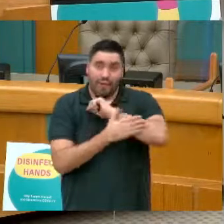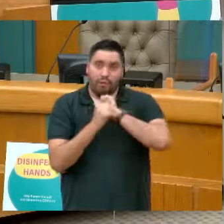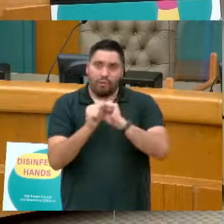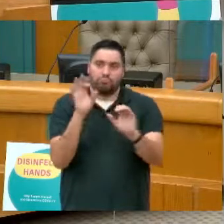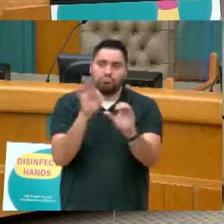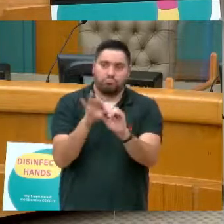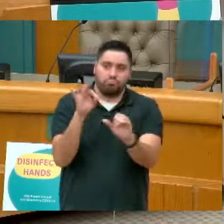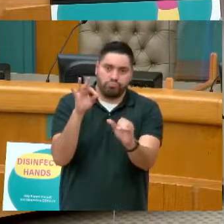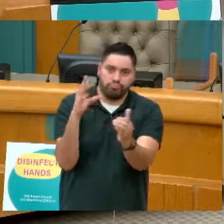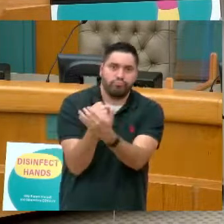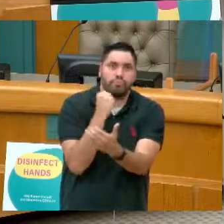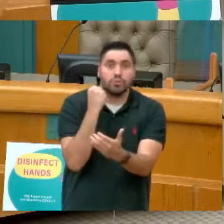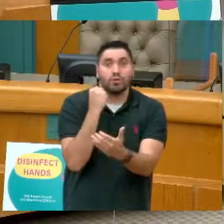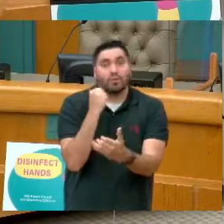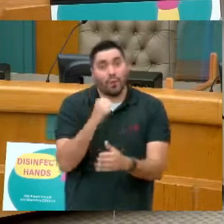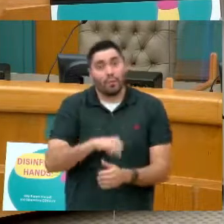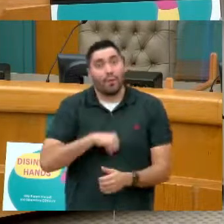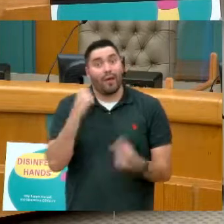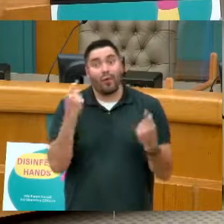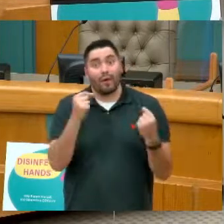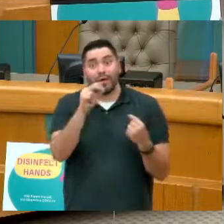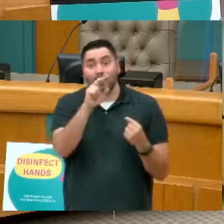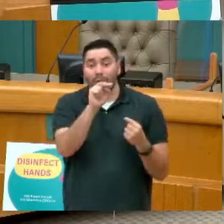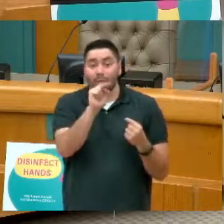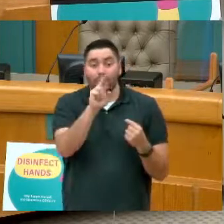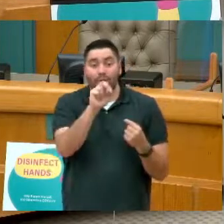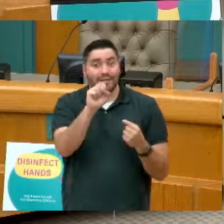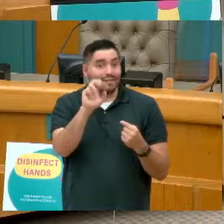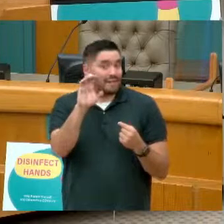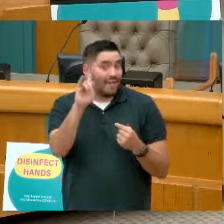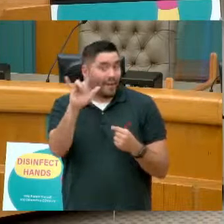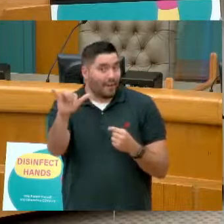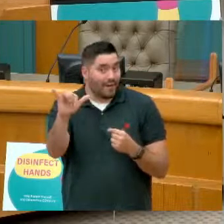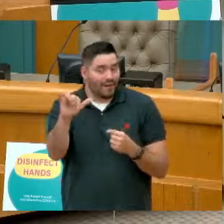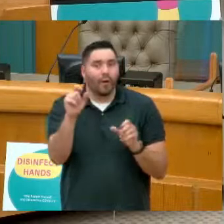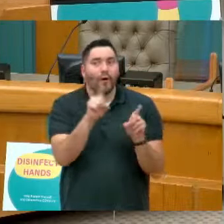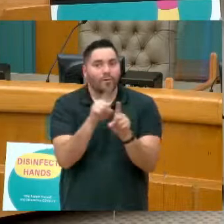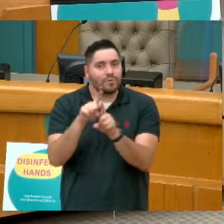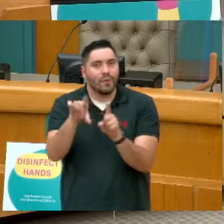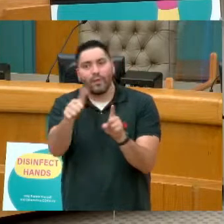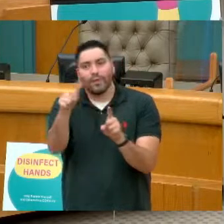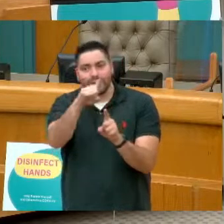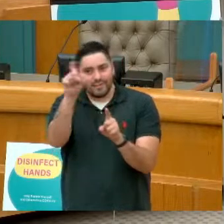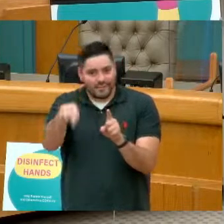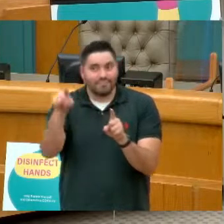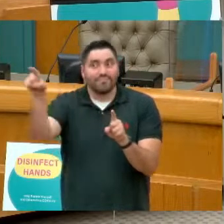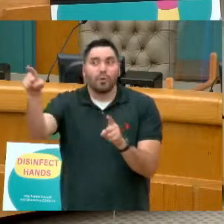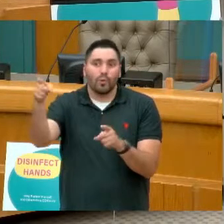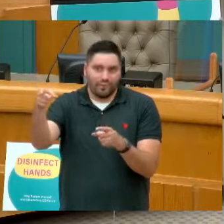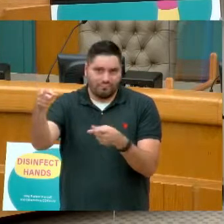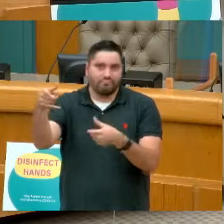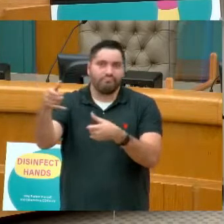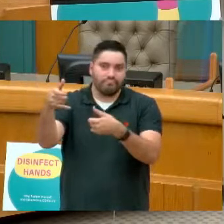an unbudgeted expense. Fortunately, I'm here today to report that we also have federal funding available through the